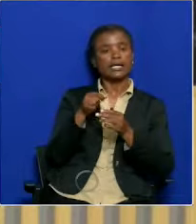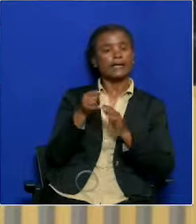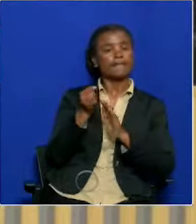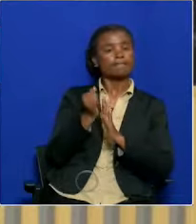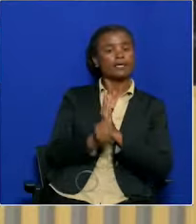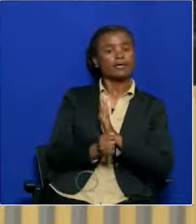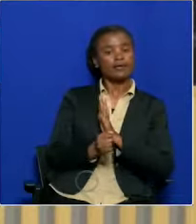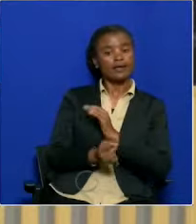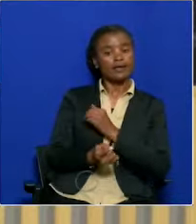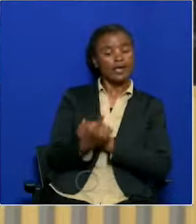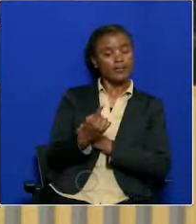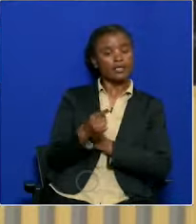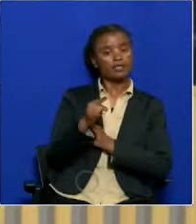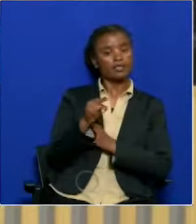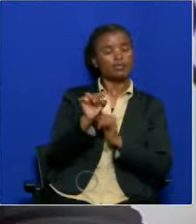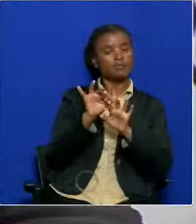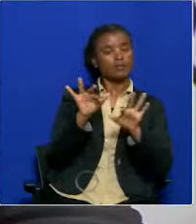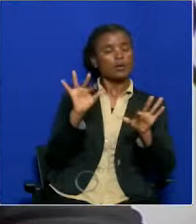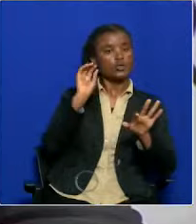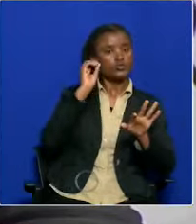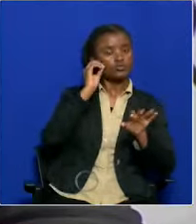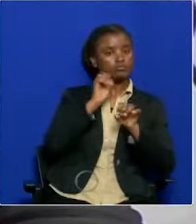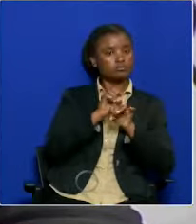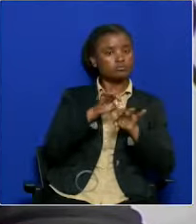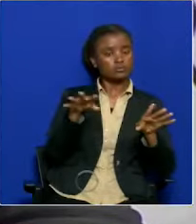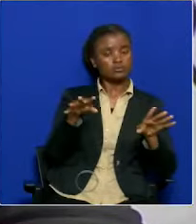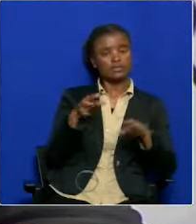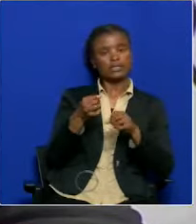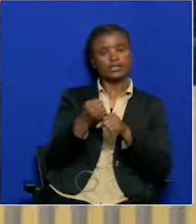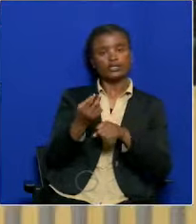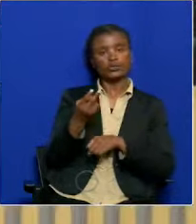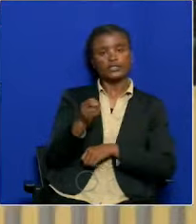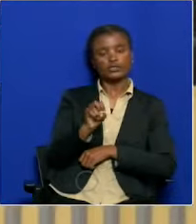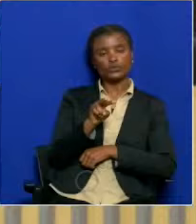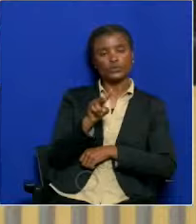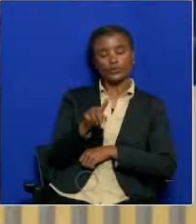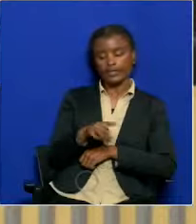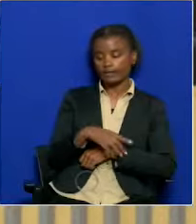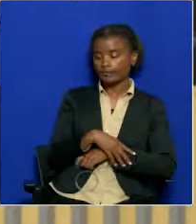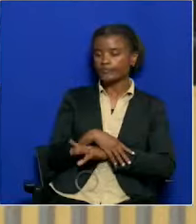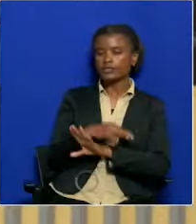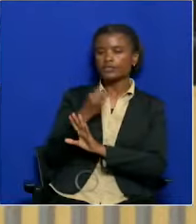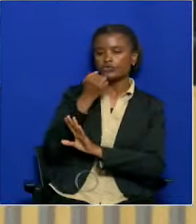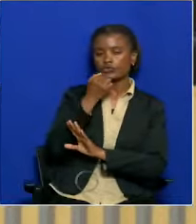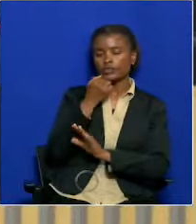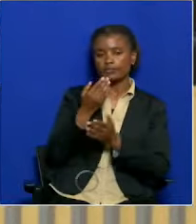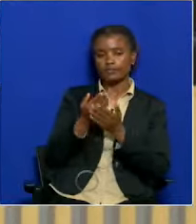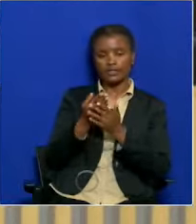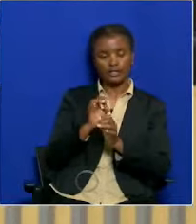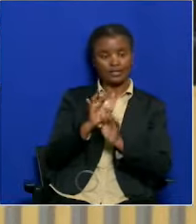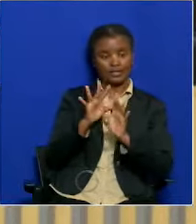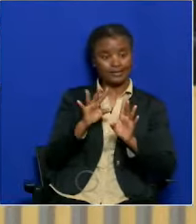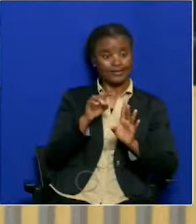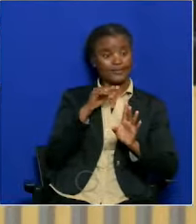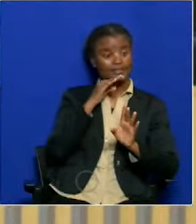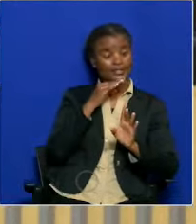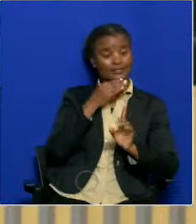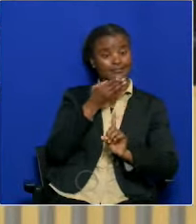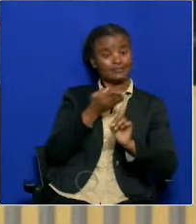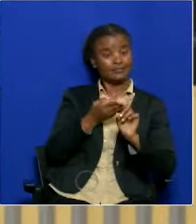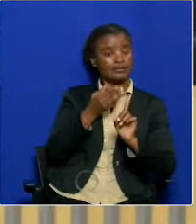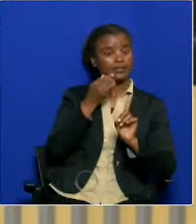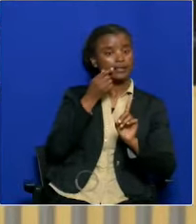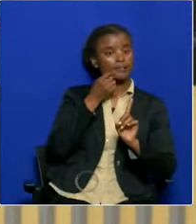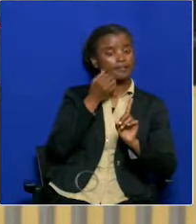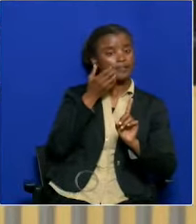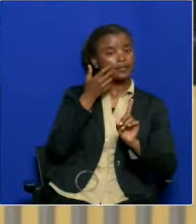2021. Sorry, just to clarify that Matlala was linked Linked, yes. in 2021. In 2021.